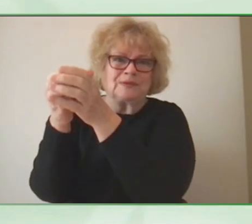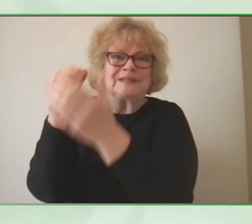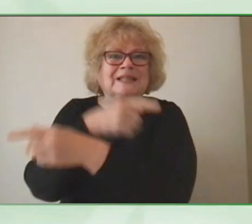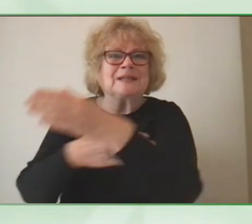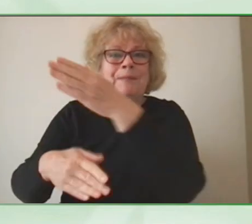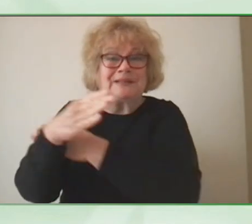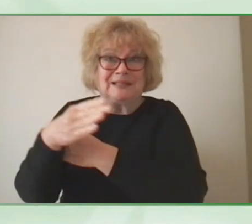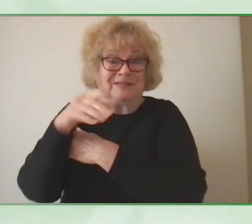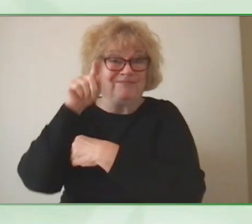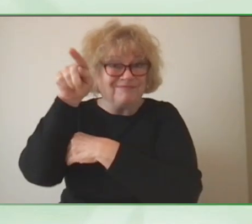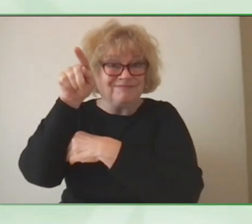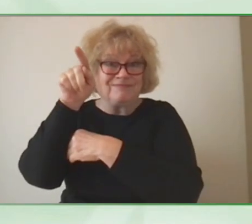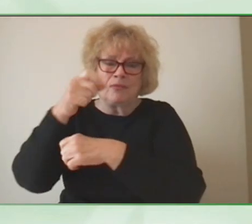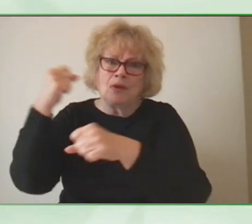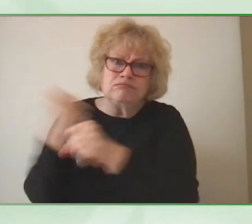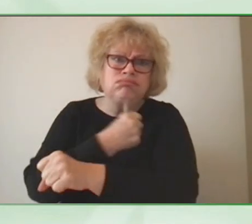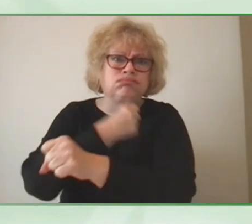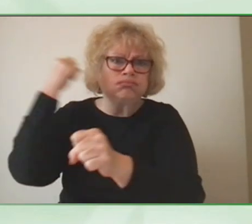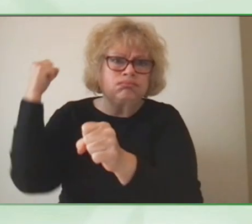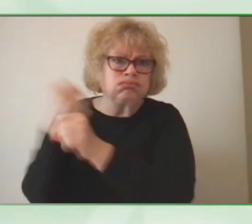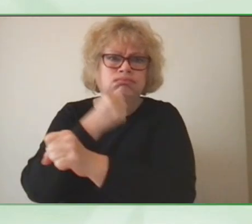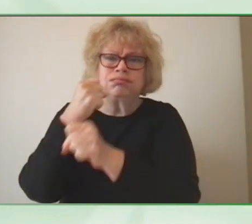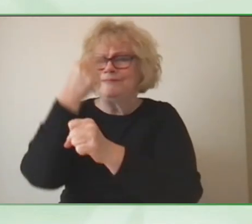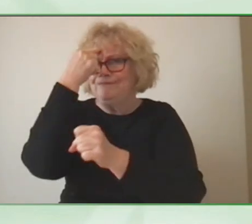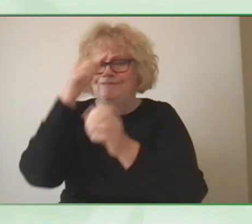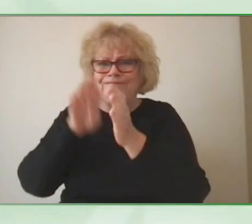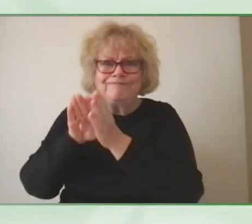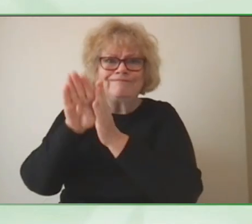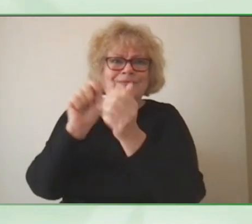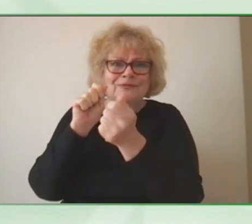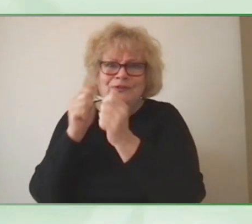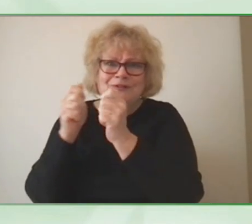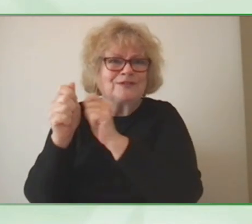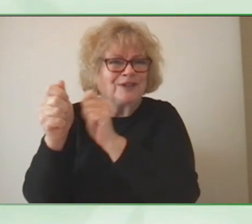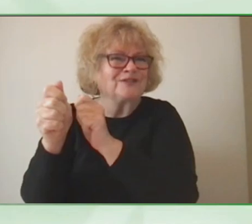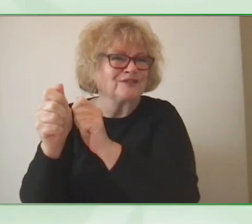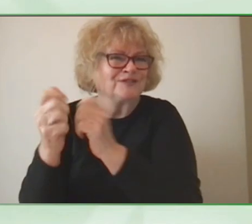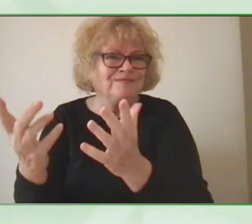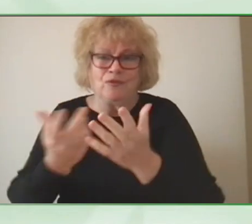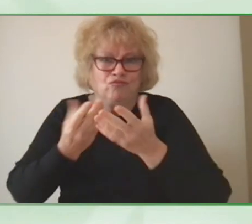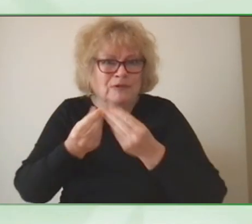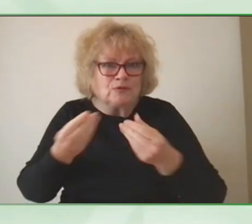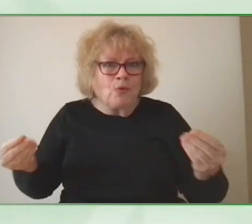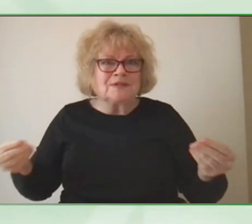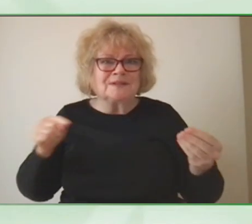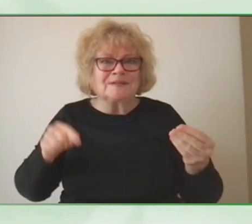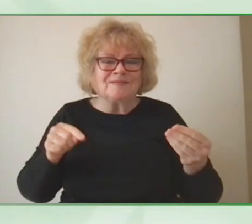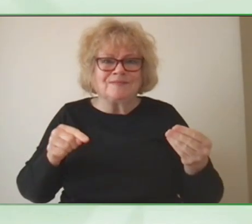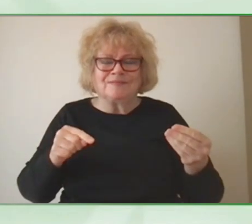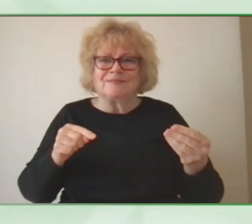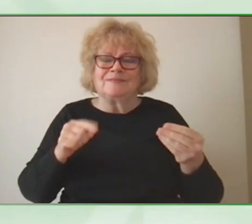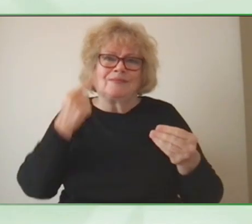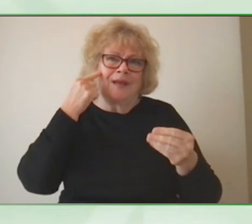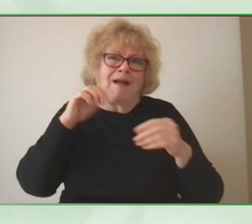for workers with disabilities, and as well families with family members with